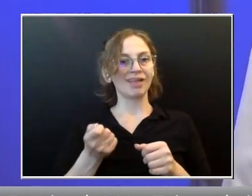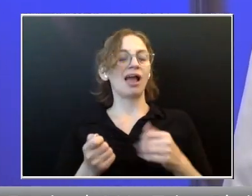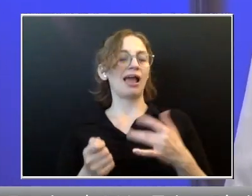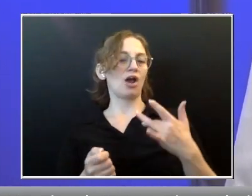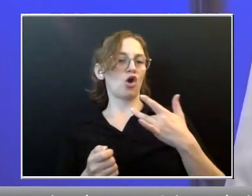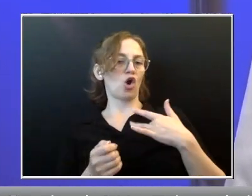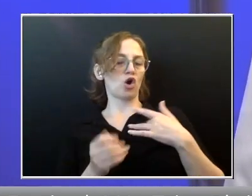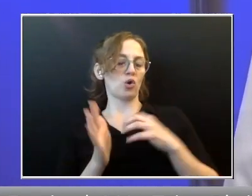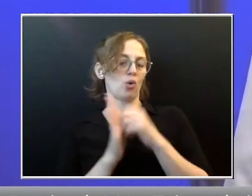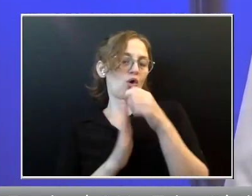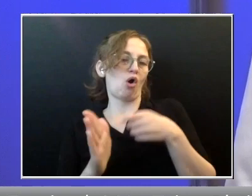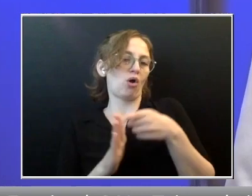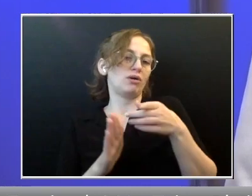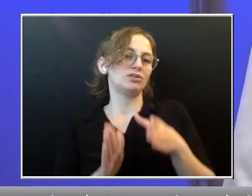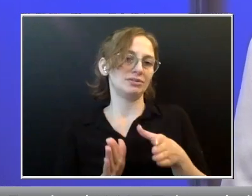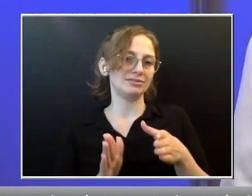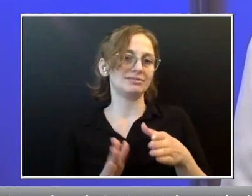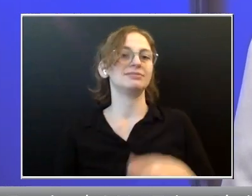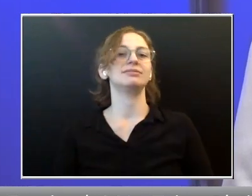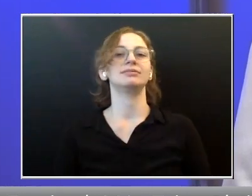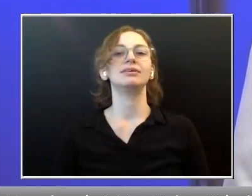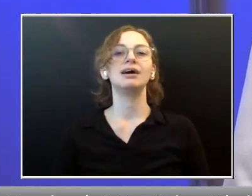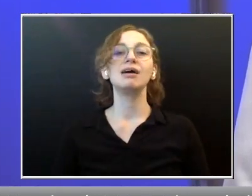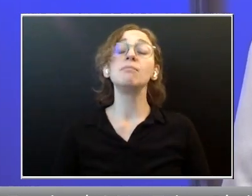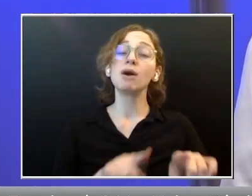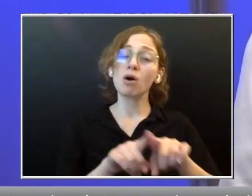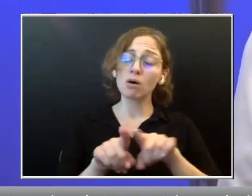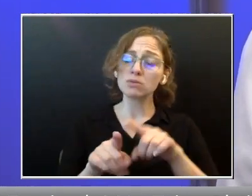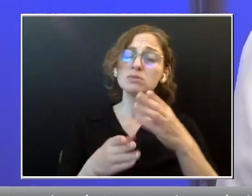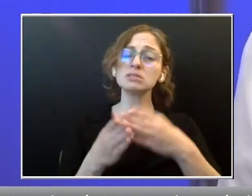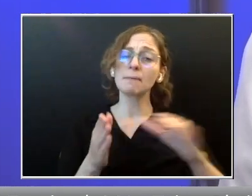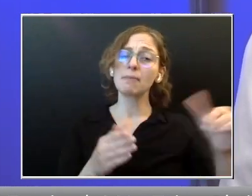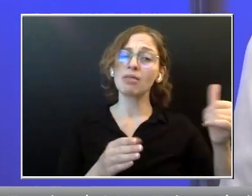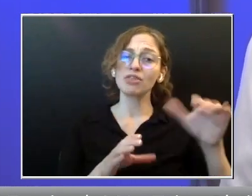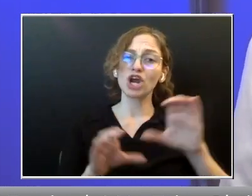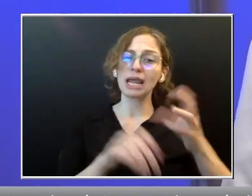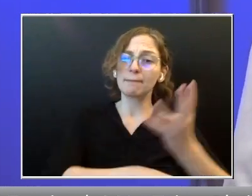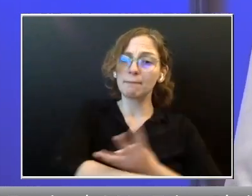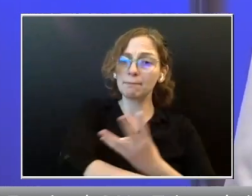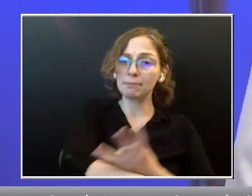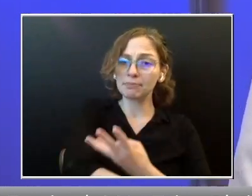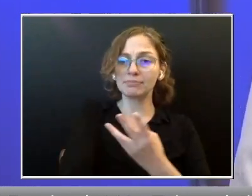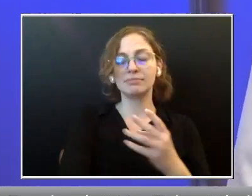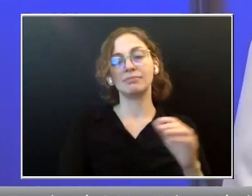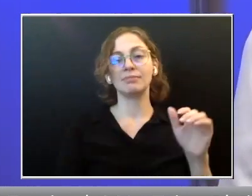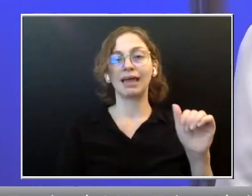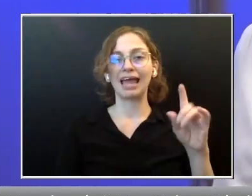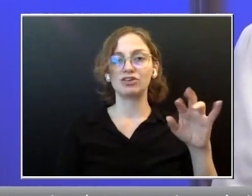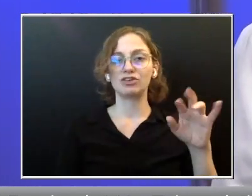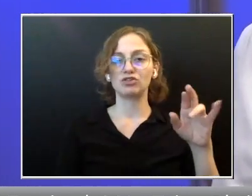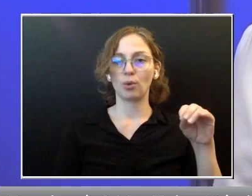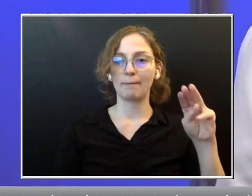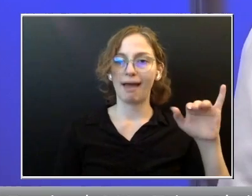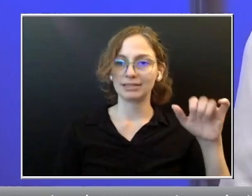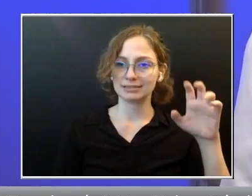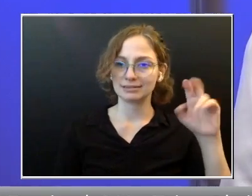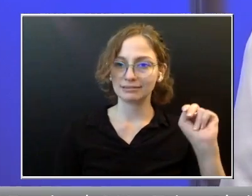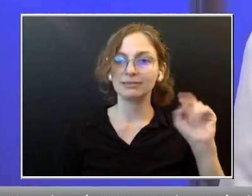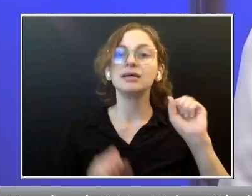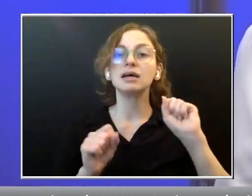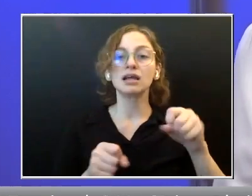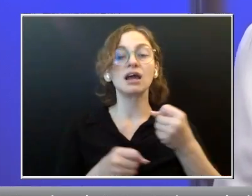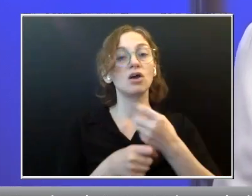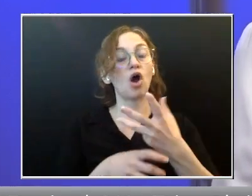But we also know that some of the other chemotherapy, adriamycin, really can cause some heart damage. So